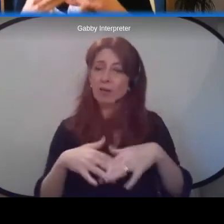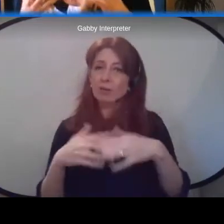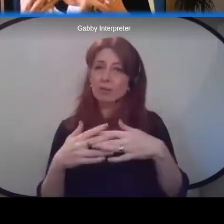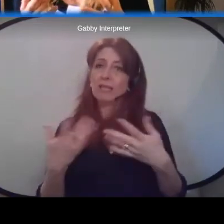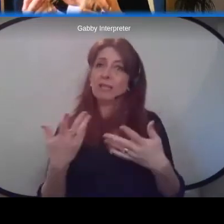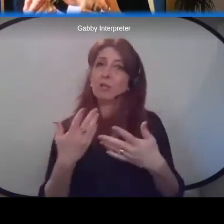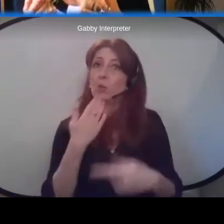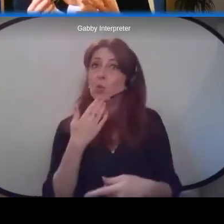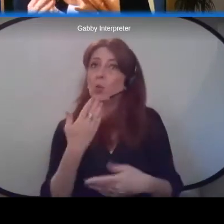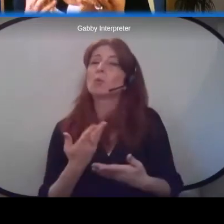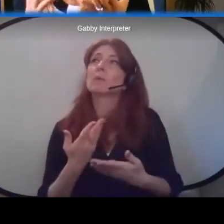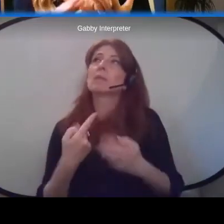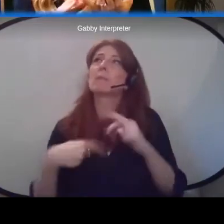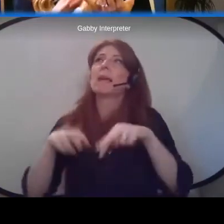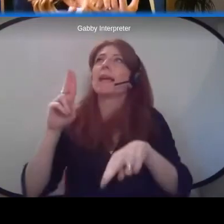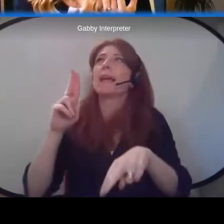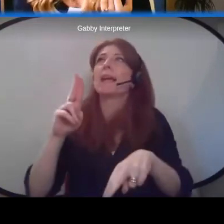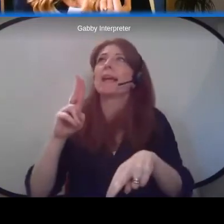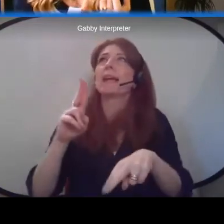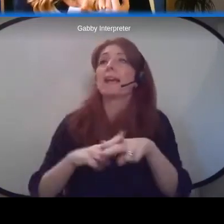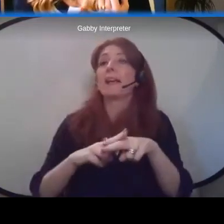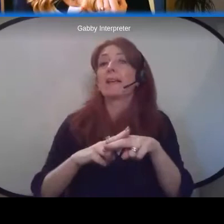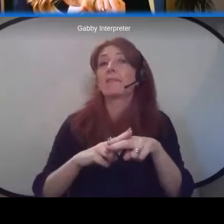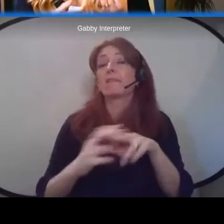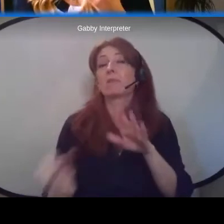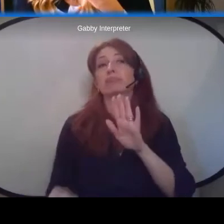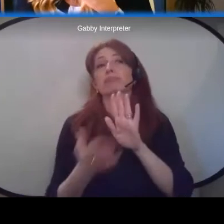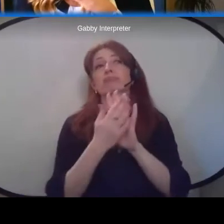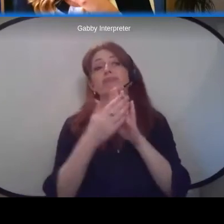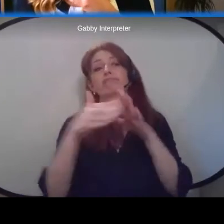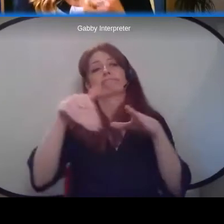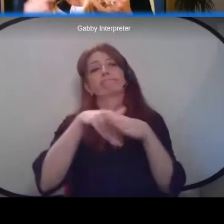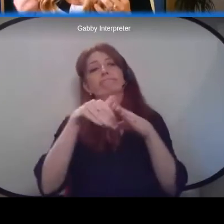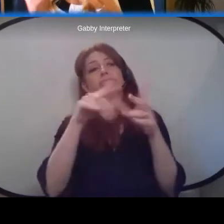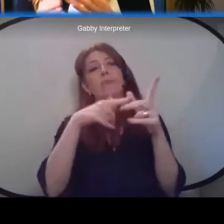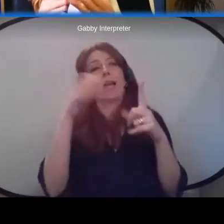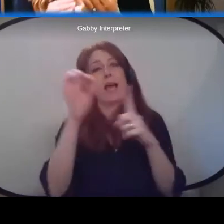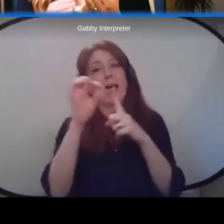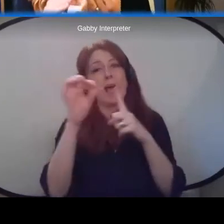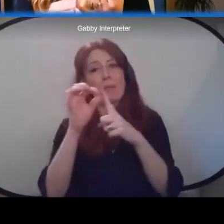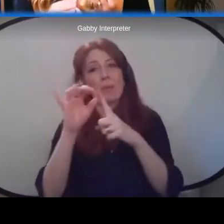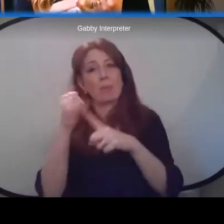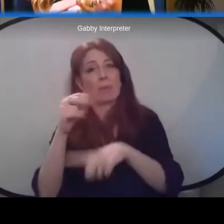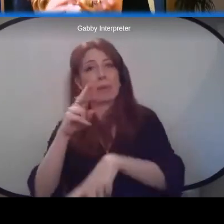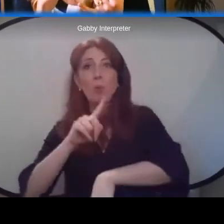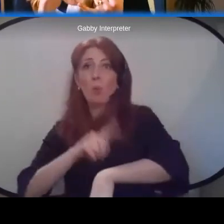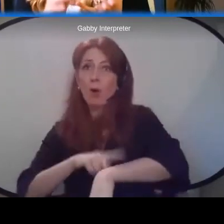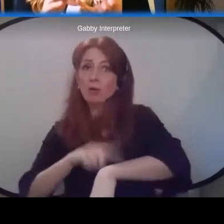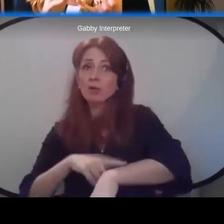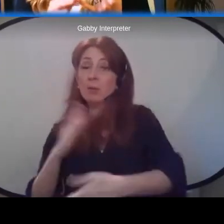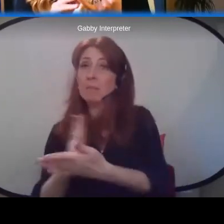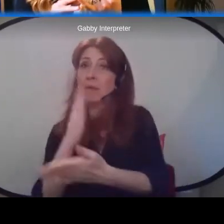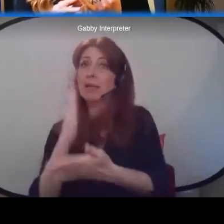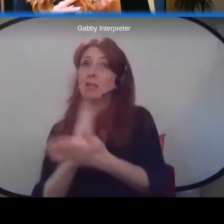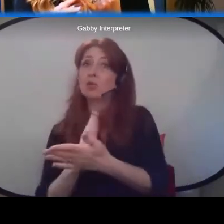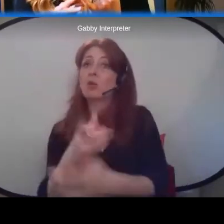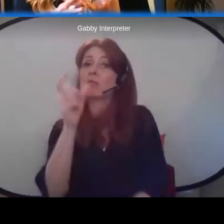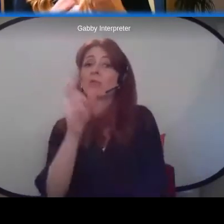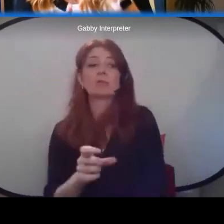if you have something that sits on an app, for an example, or you have a watch, make sure that the user can make the